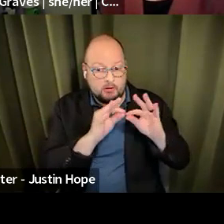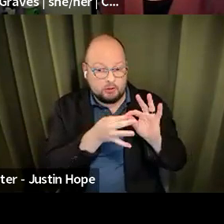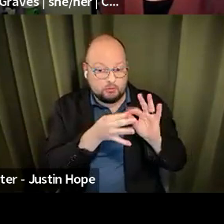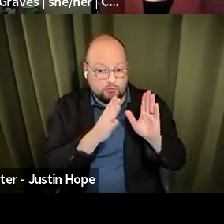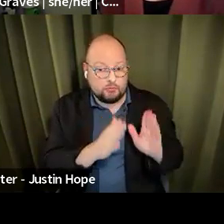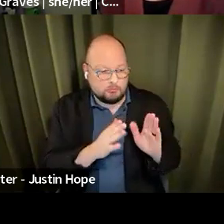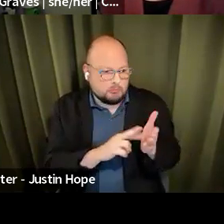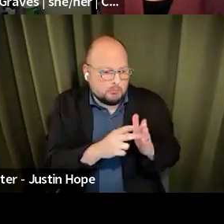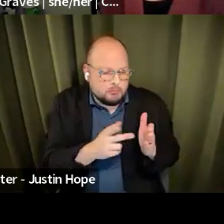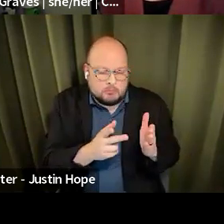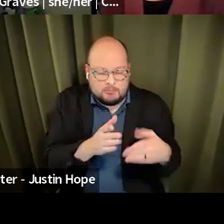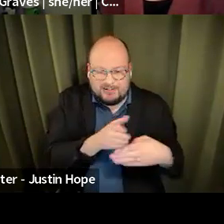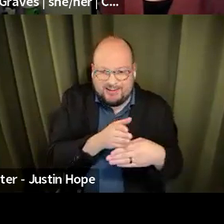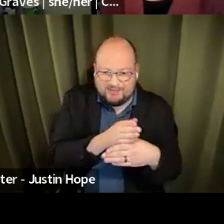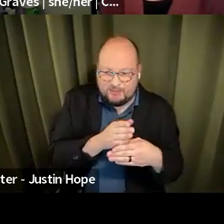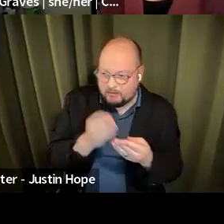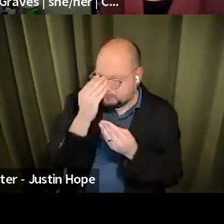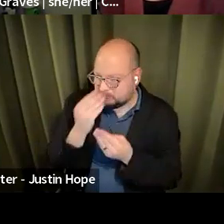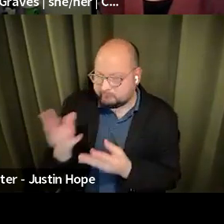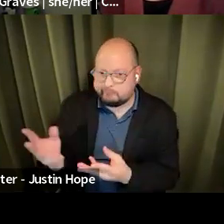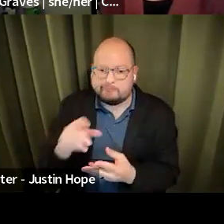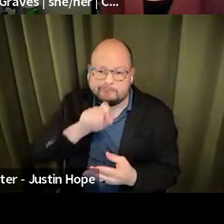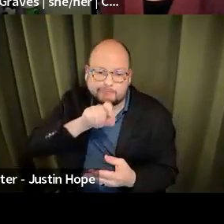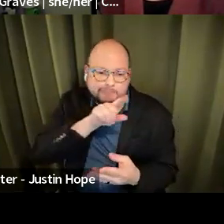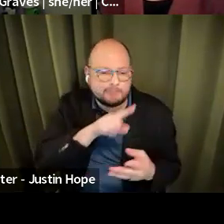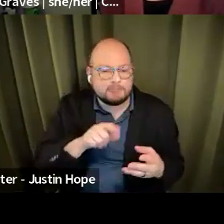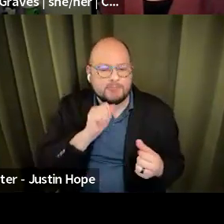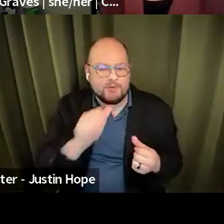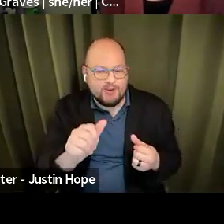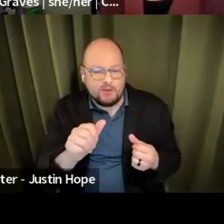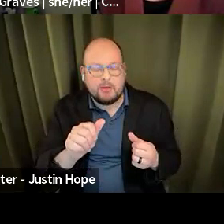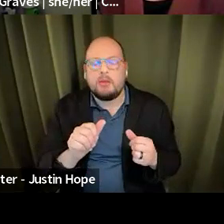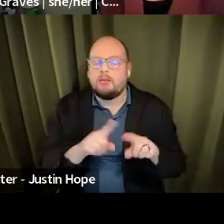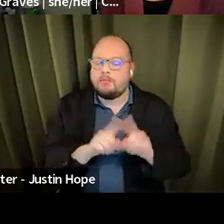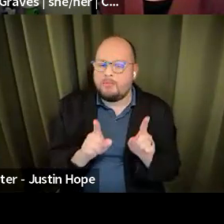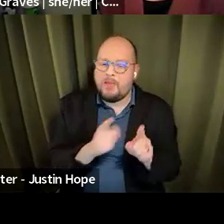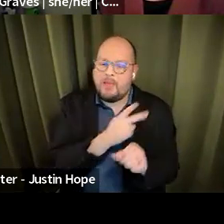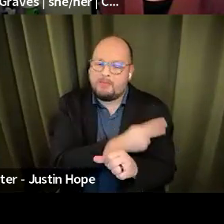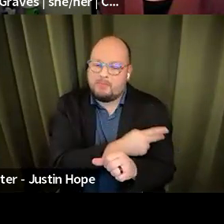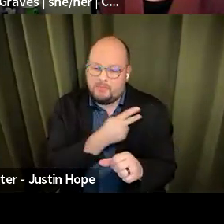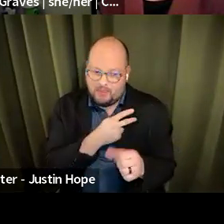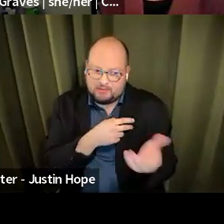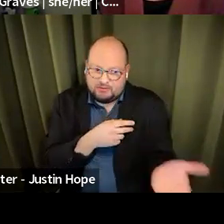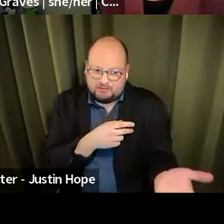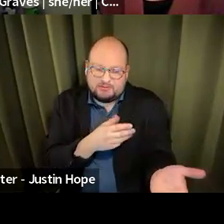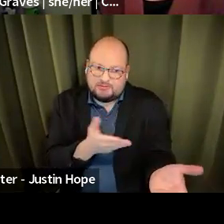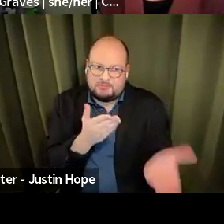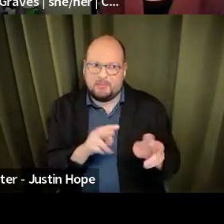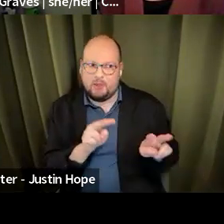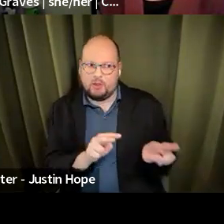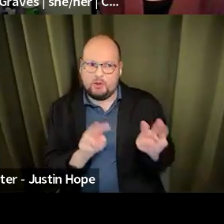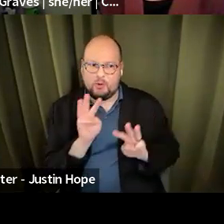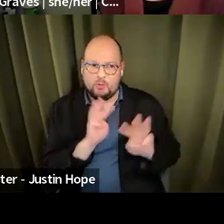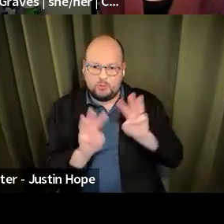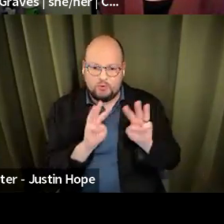But it is a concern. And probably more so from the patients. If you have a well-trained interpreter, they're not going to discuss things outside